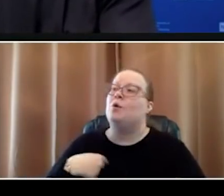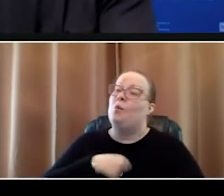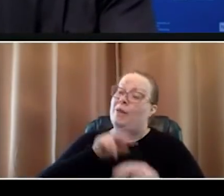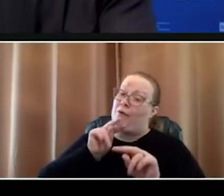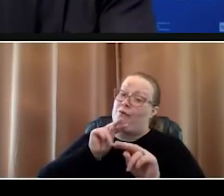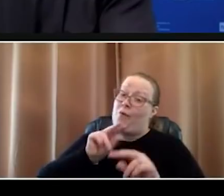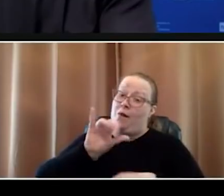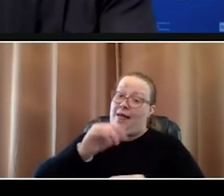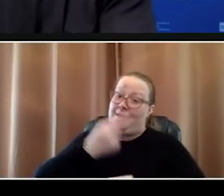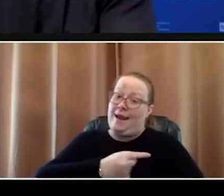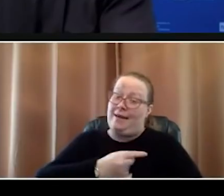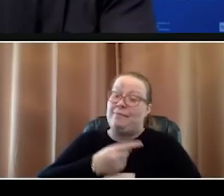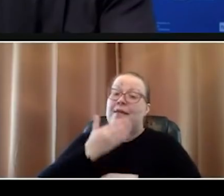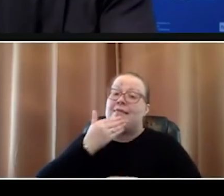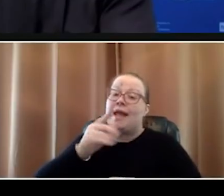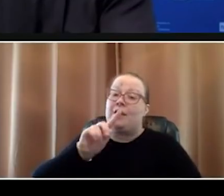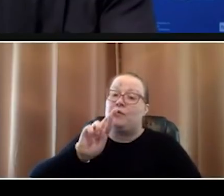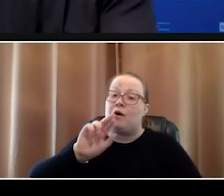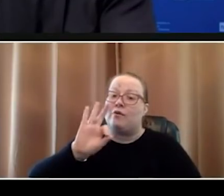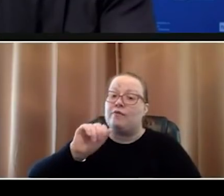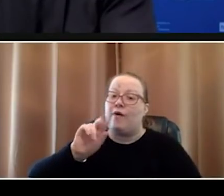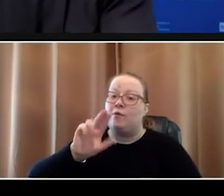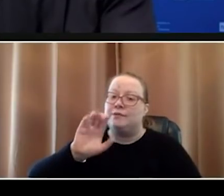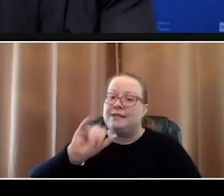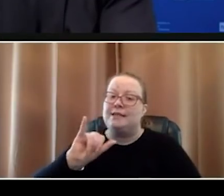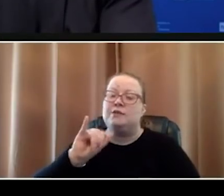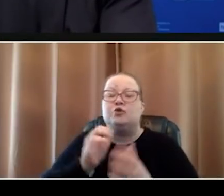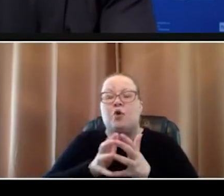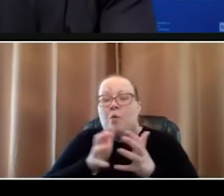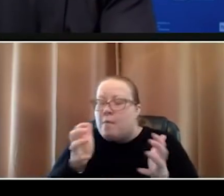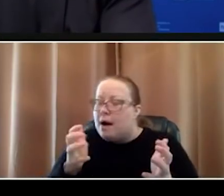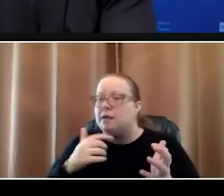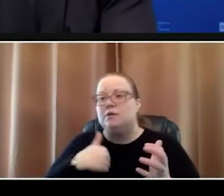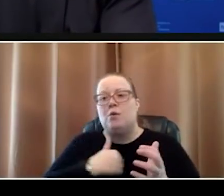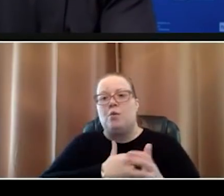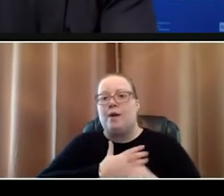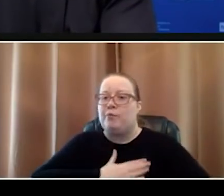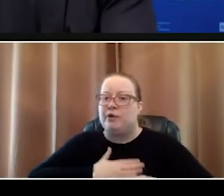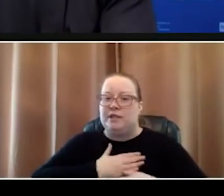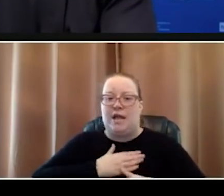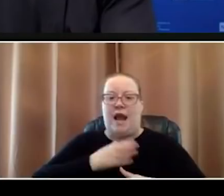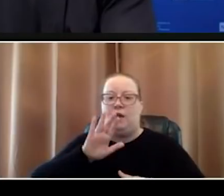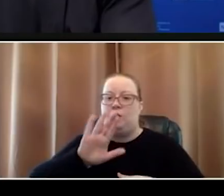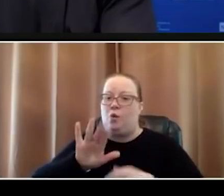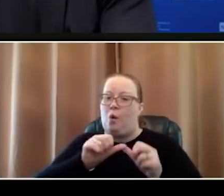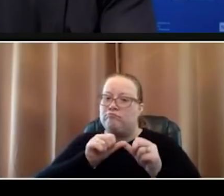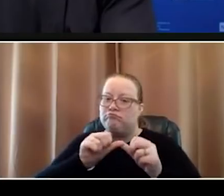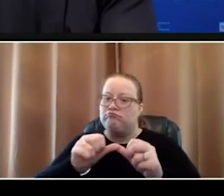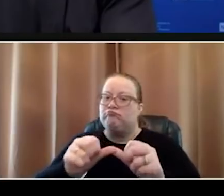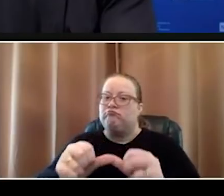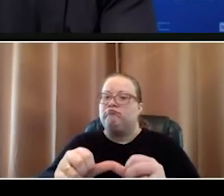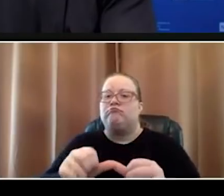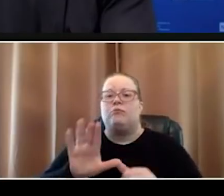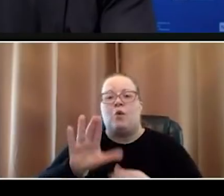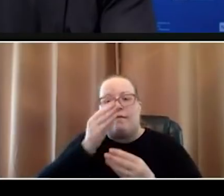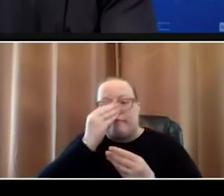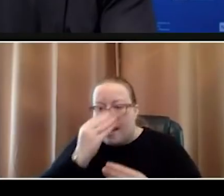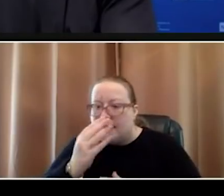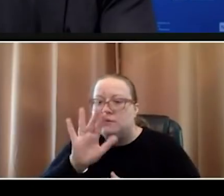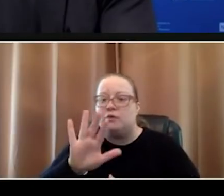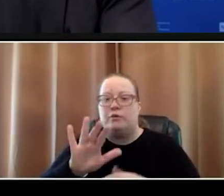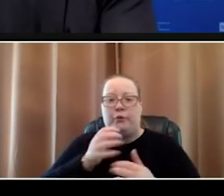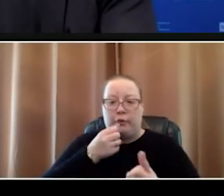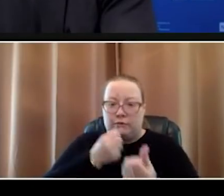Dr. Fauci, thank you again so much. We appreciate your steadfastness, the information, the reassurance. We